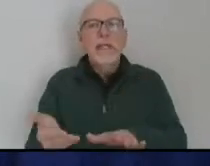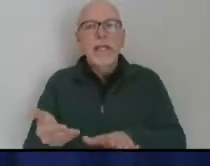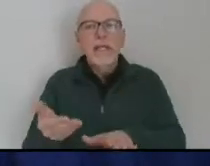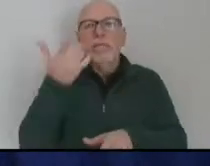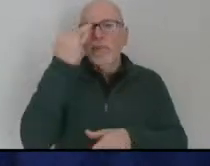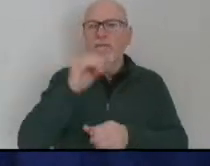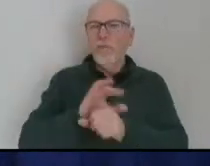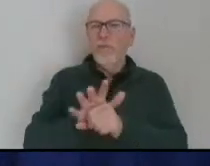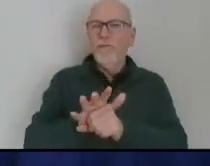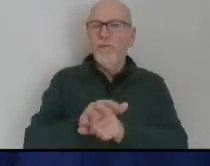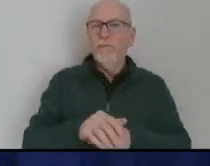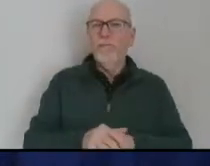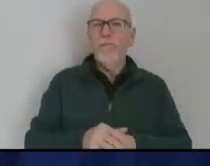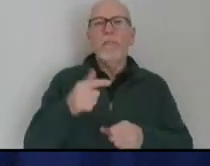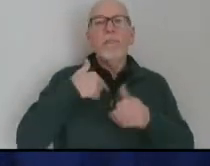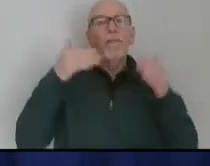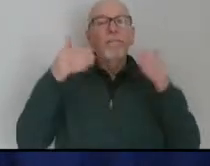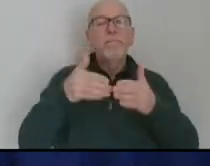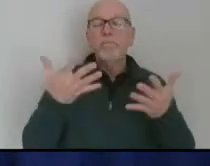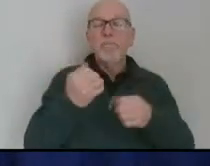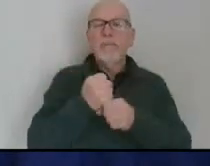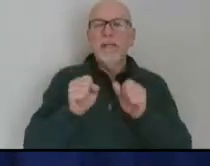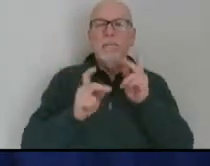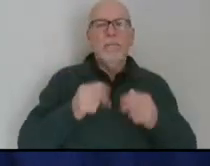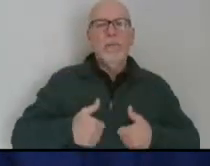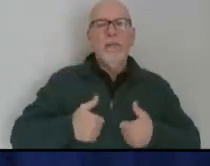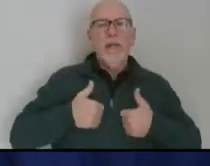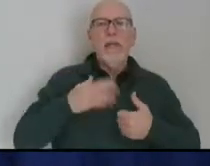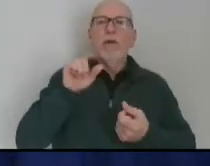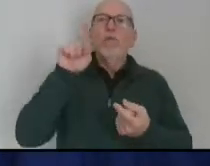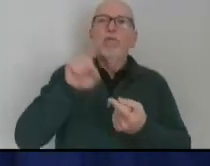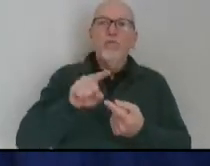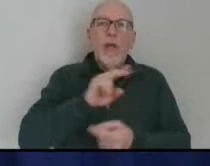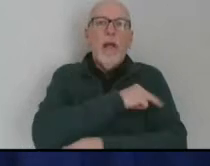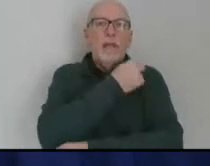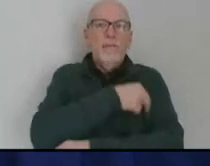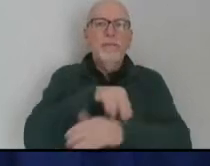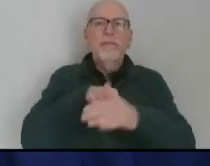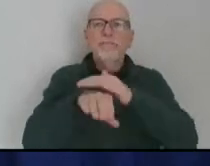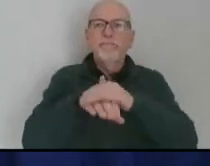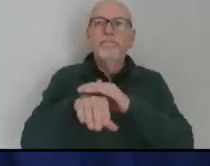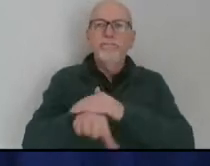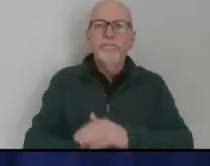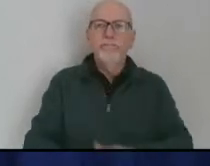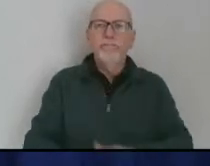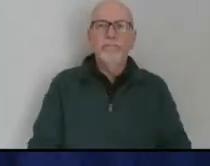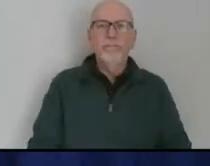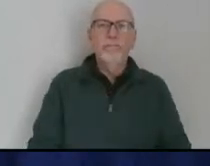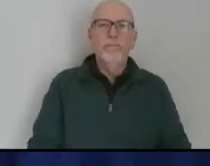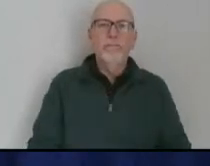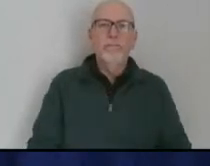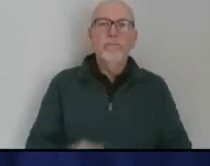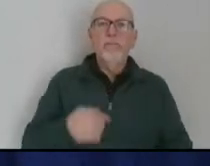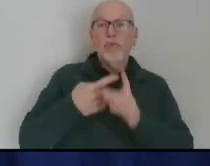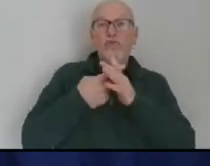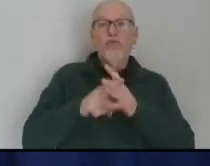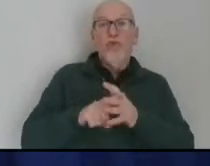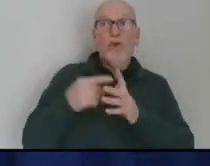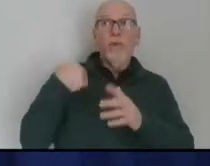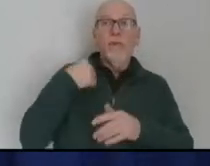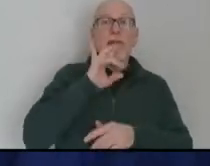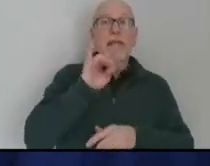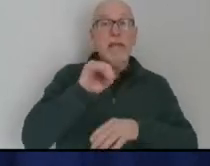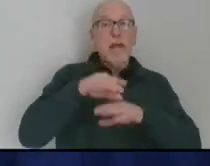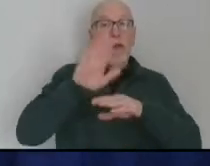are focused on saving lives and reducing hospitalizations. We started with Hoosiers ages 80 and older who account